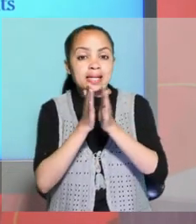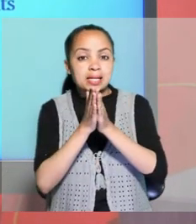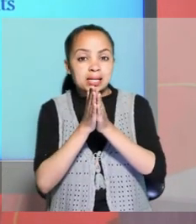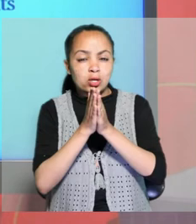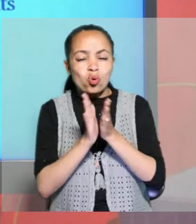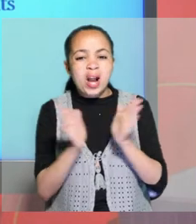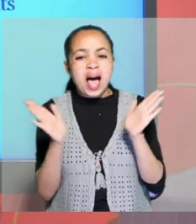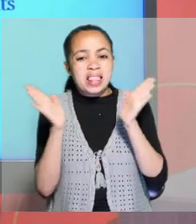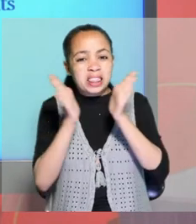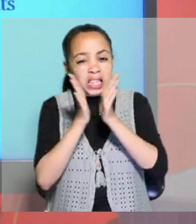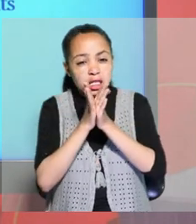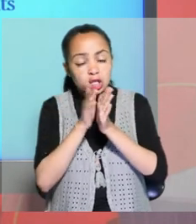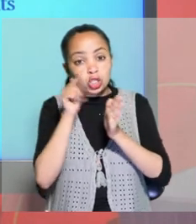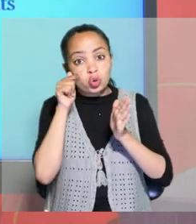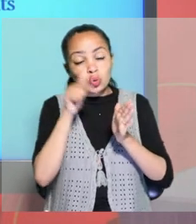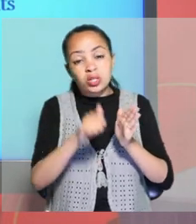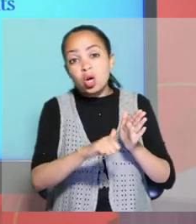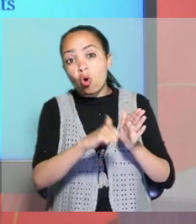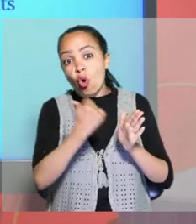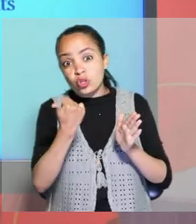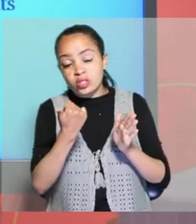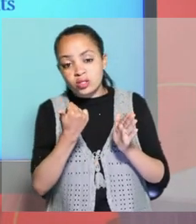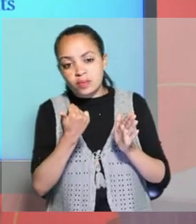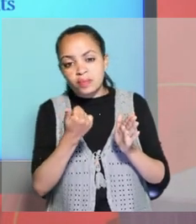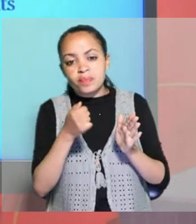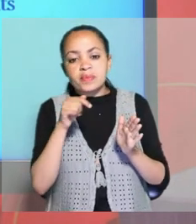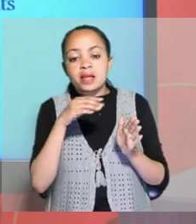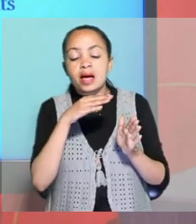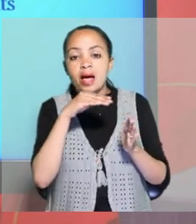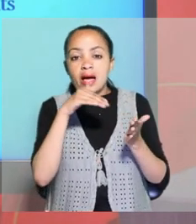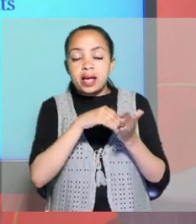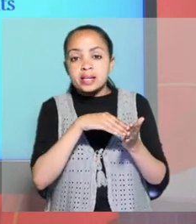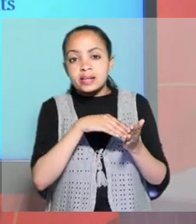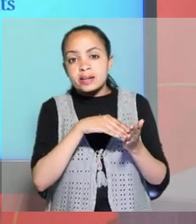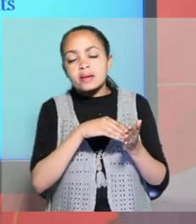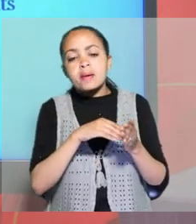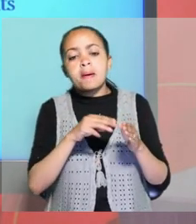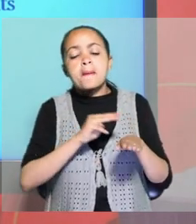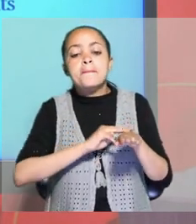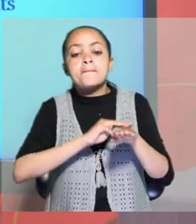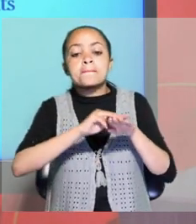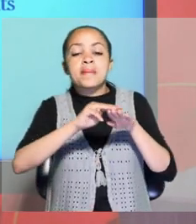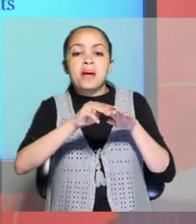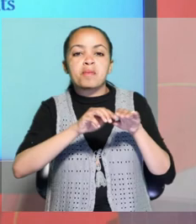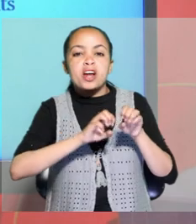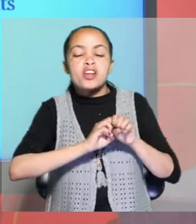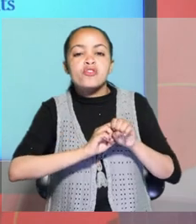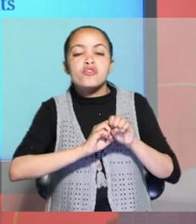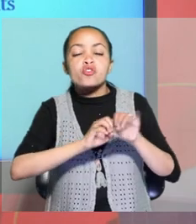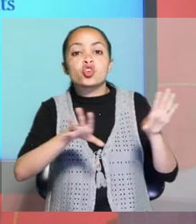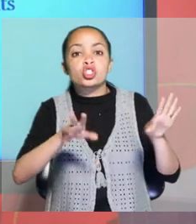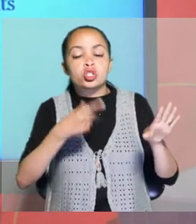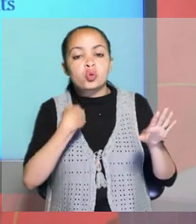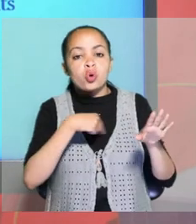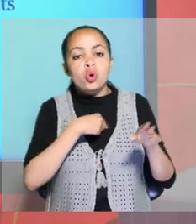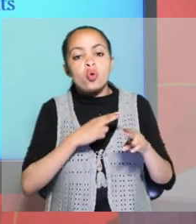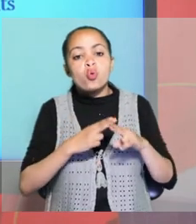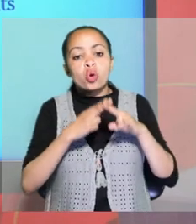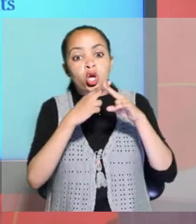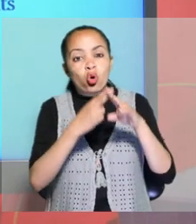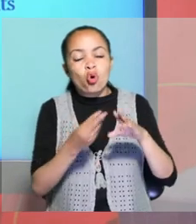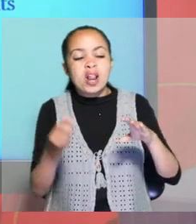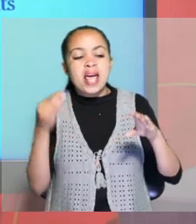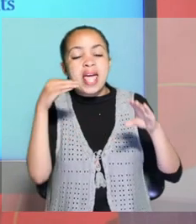or attachment to that of the host, and again, membrane fusion, which we call